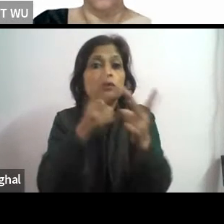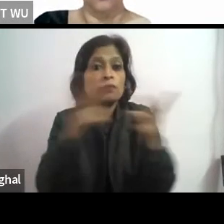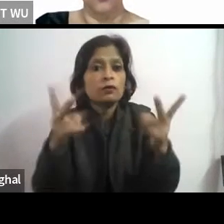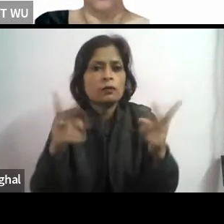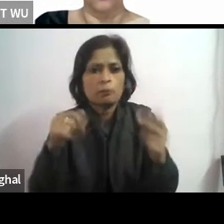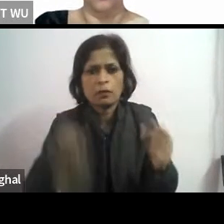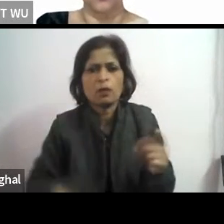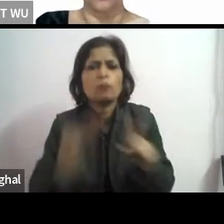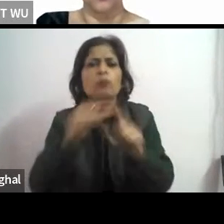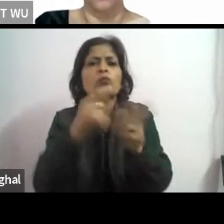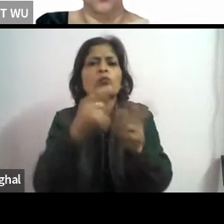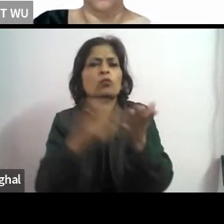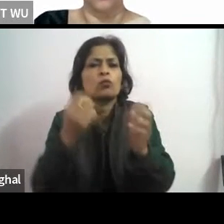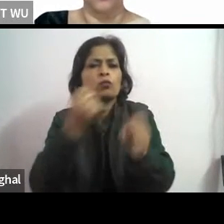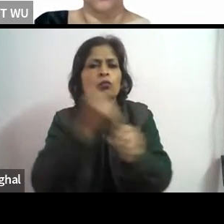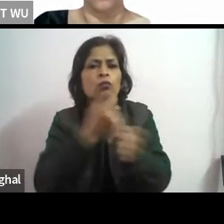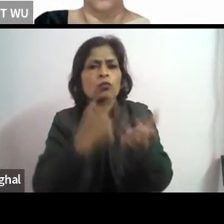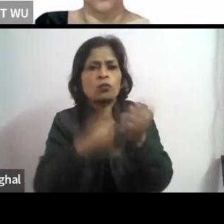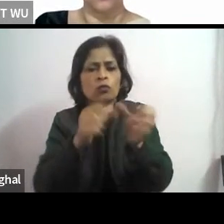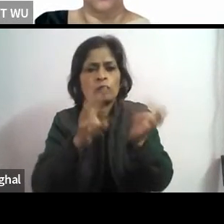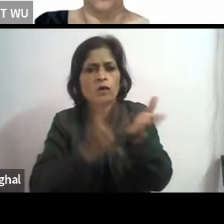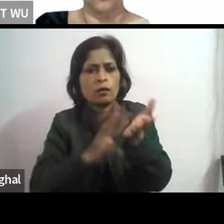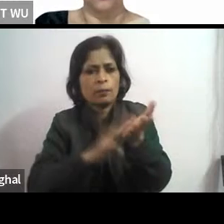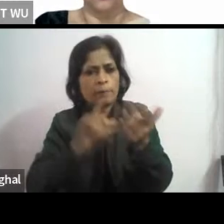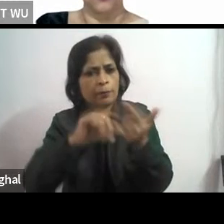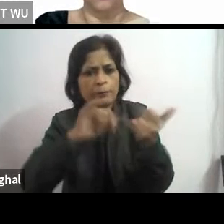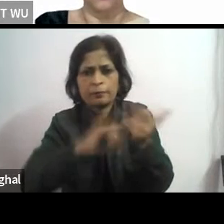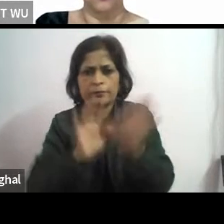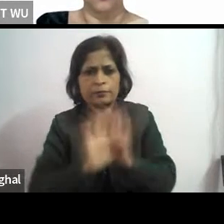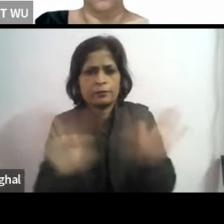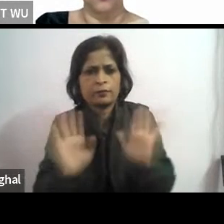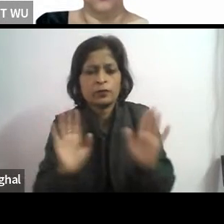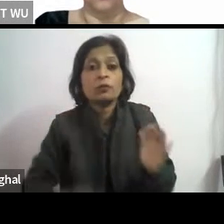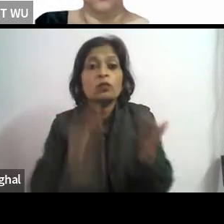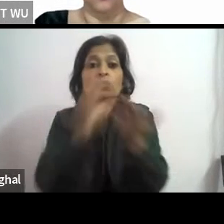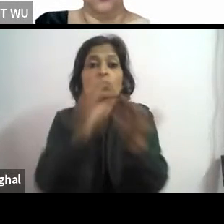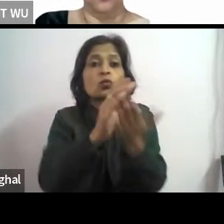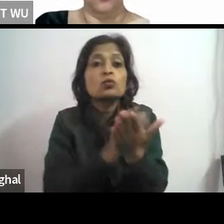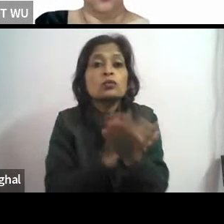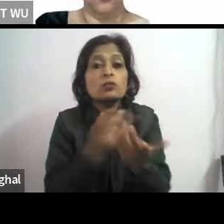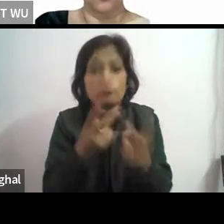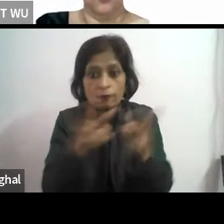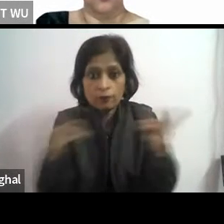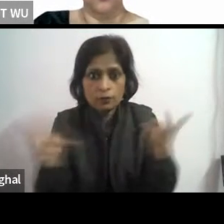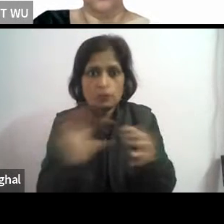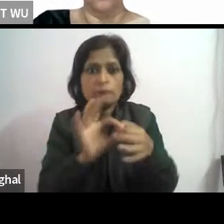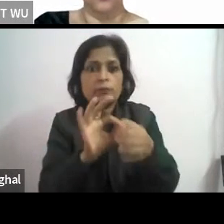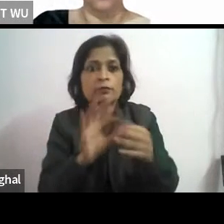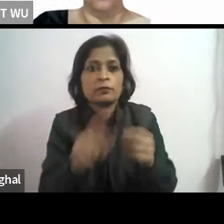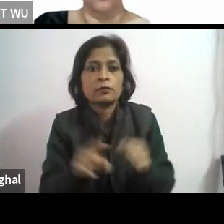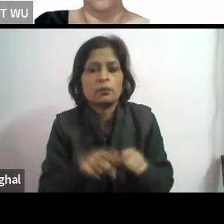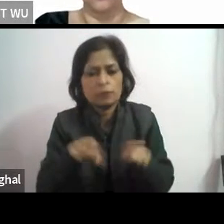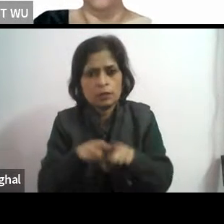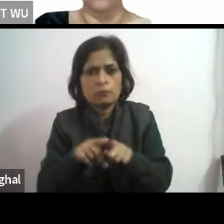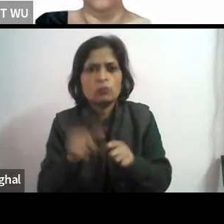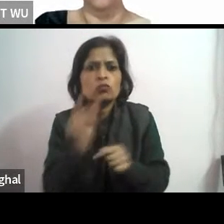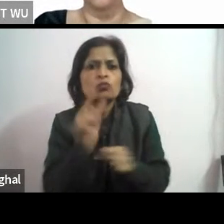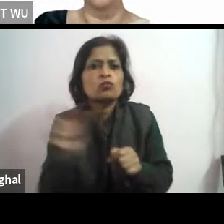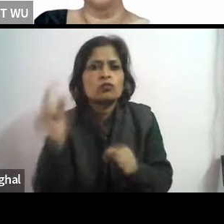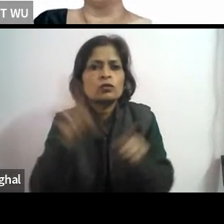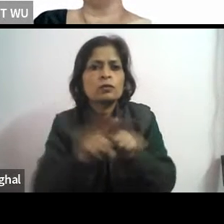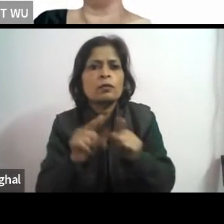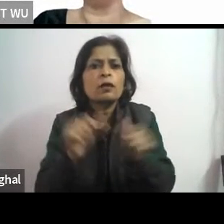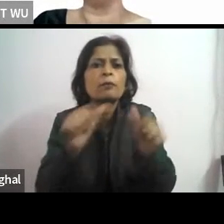programs. For example, Ambedkar University gives admission in courses also. Single course paper, one can get